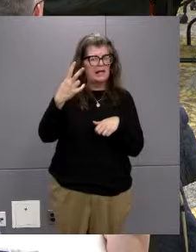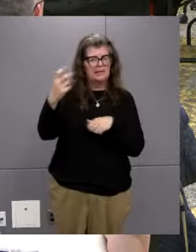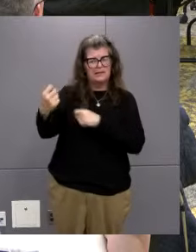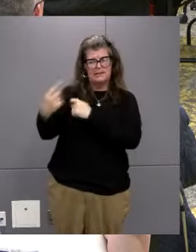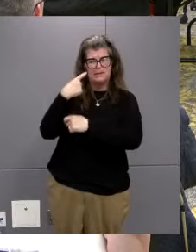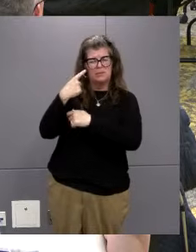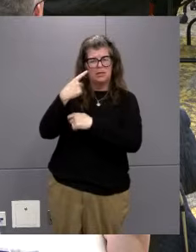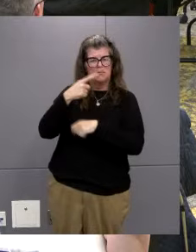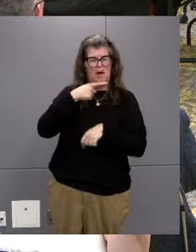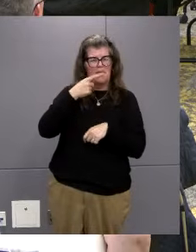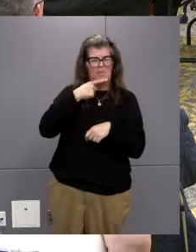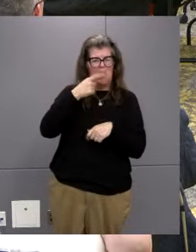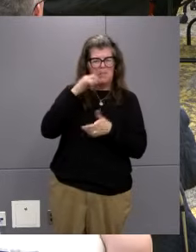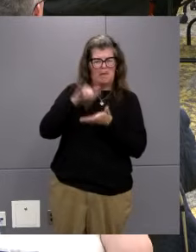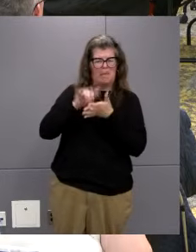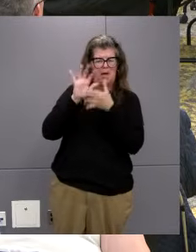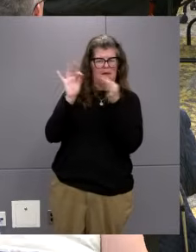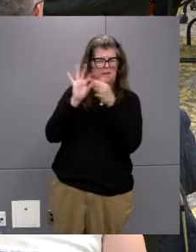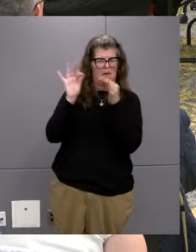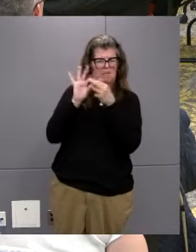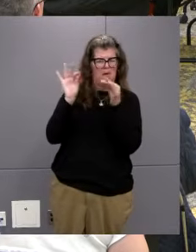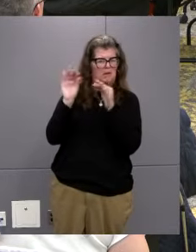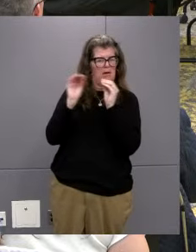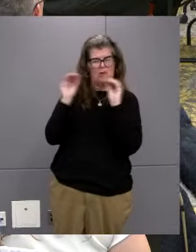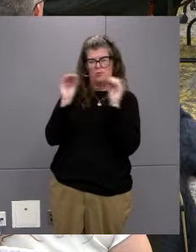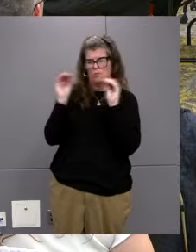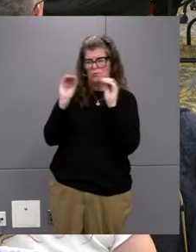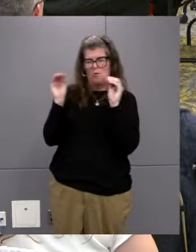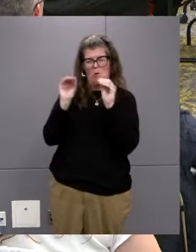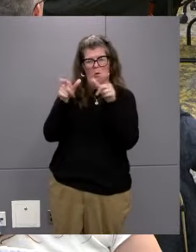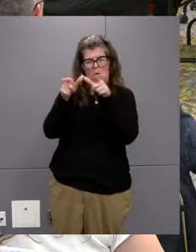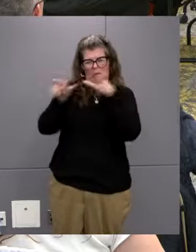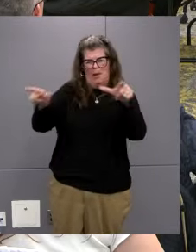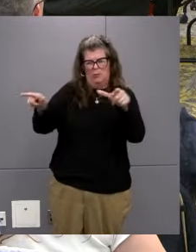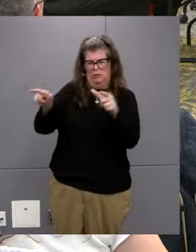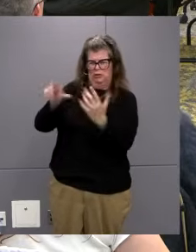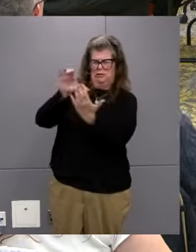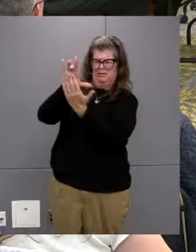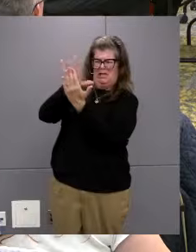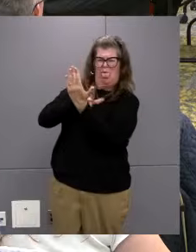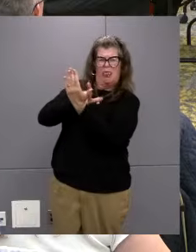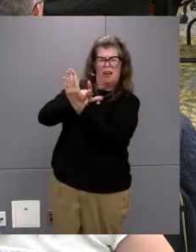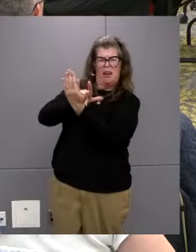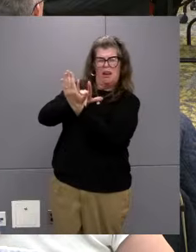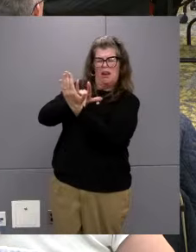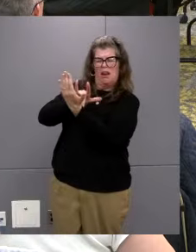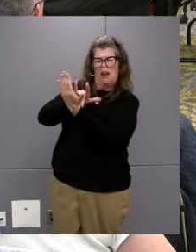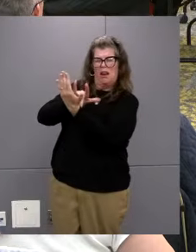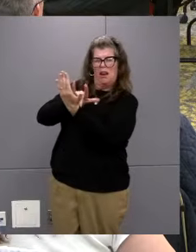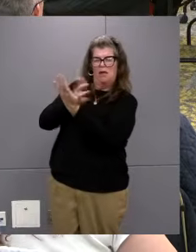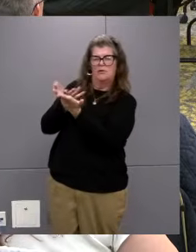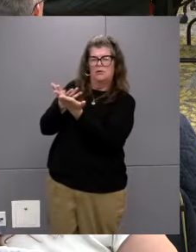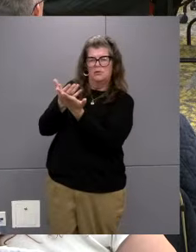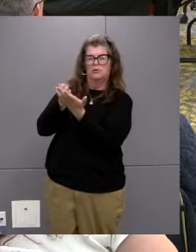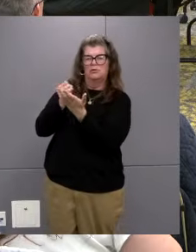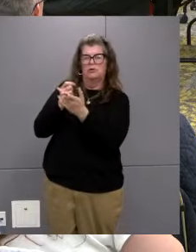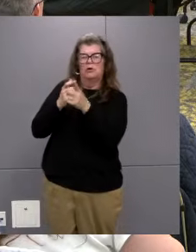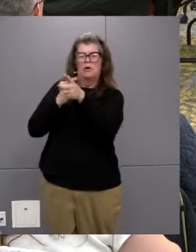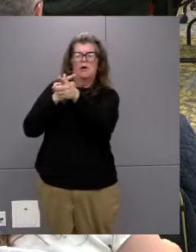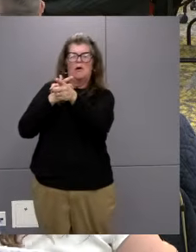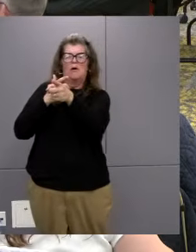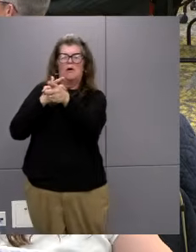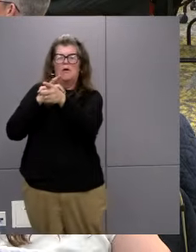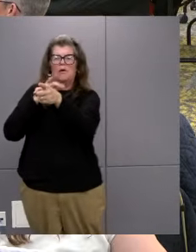public. However, that comment had no language in it. So if there is a Adam Rebant here, I don't know if